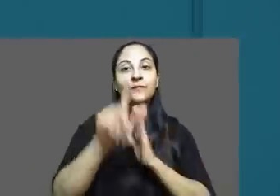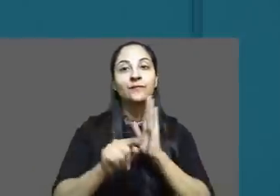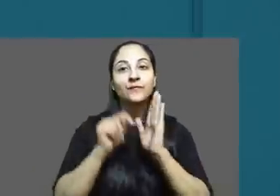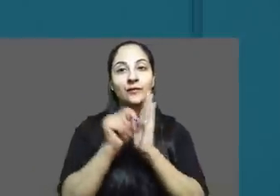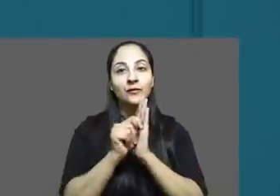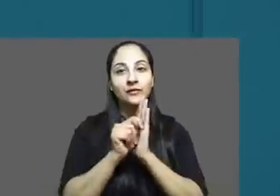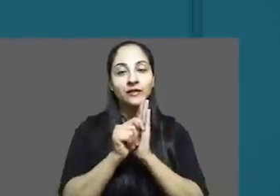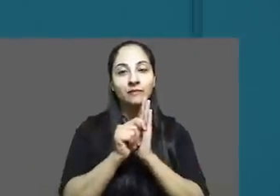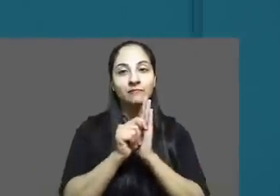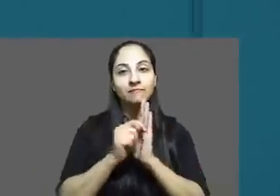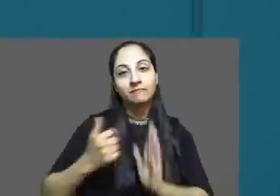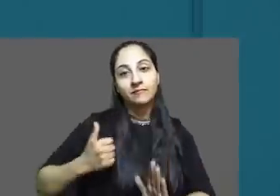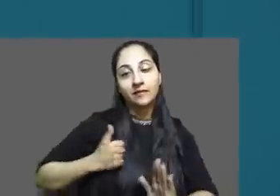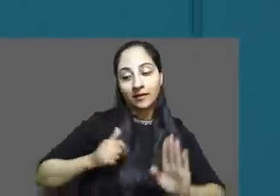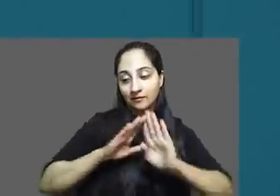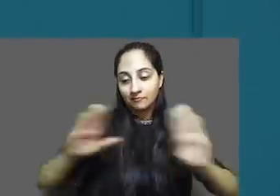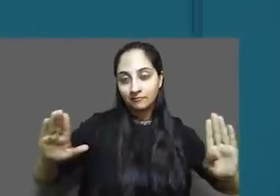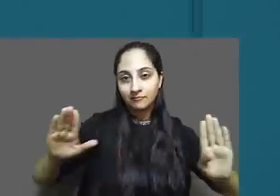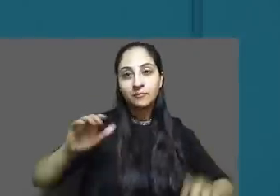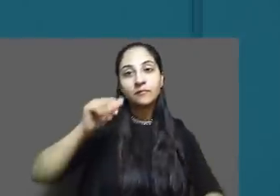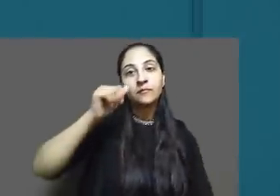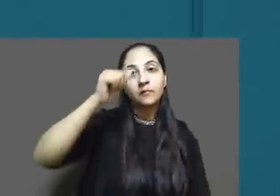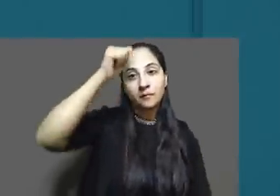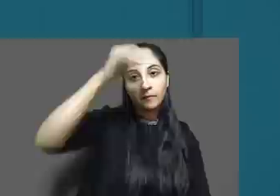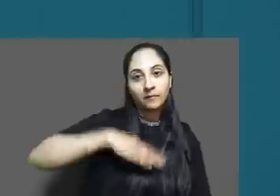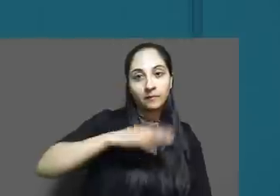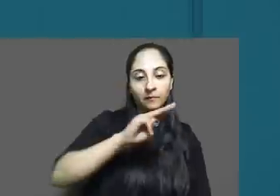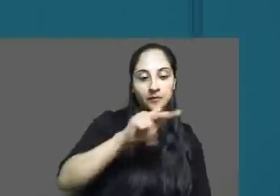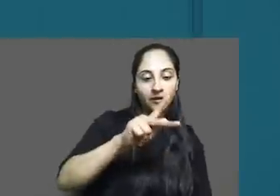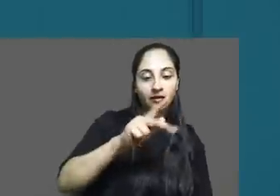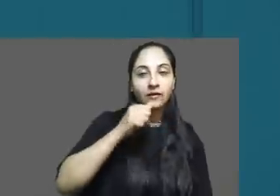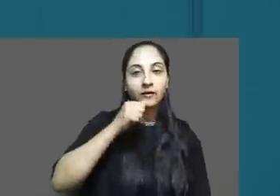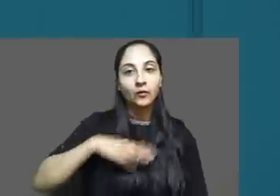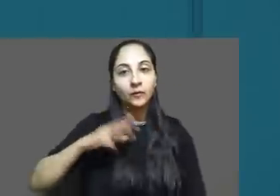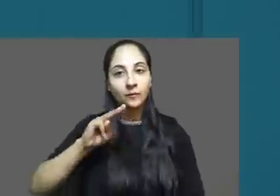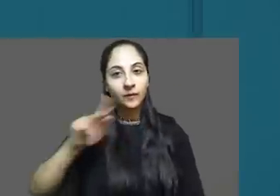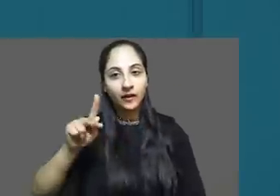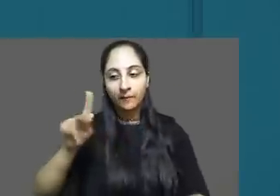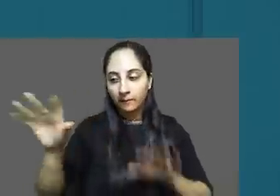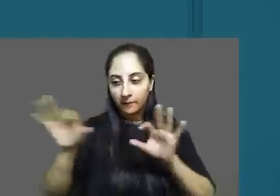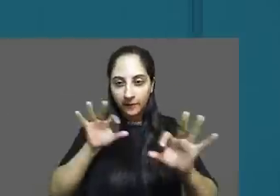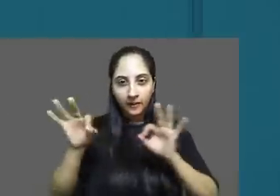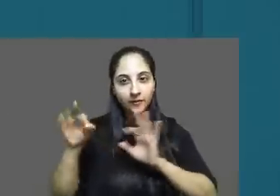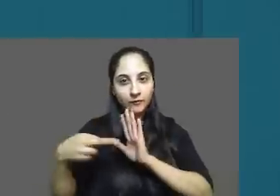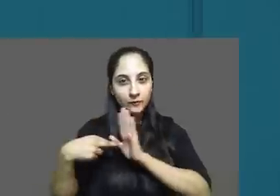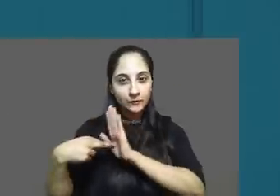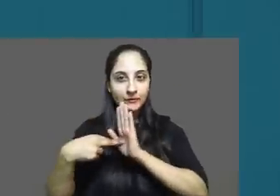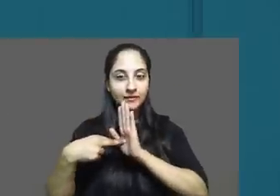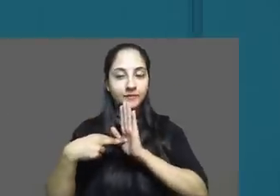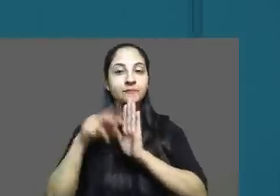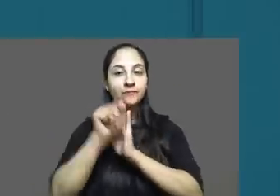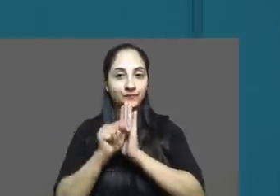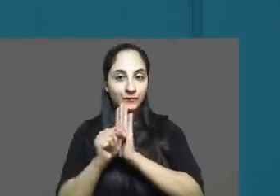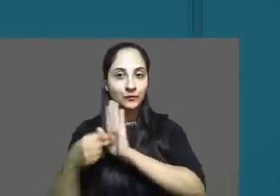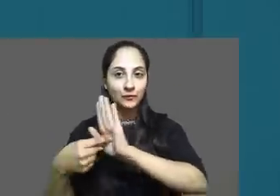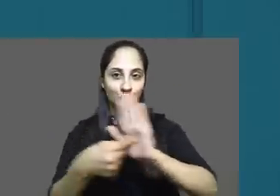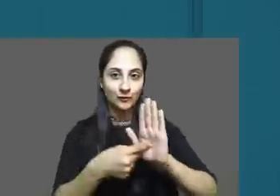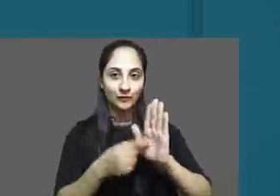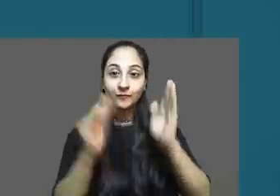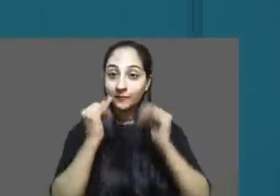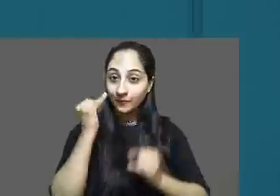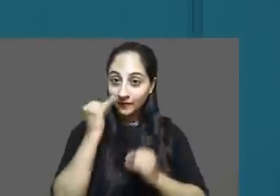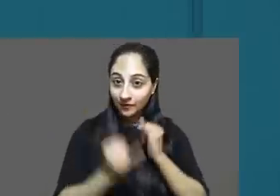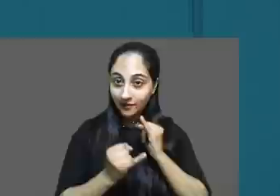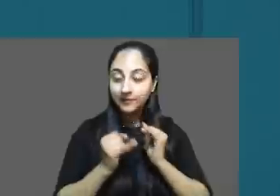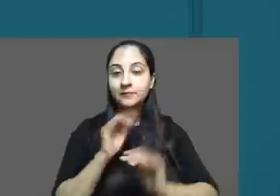Mukis, Mukanis, Kamyas, and Kamyanis, representing all of our Muki Kamyan, Mukani Kamyani across the country. And then we'll conclude with